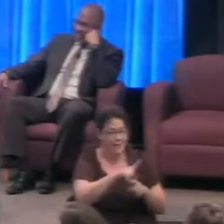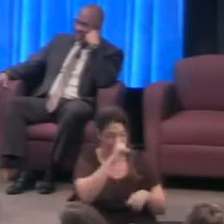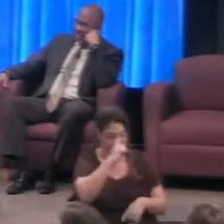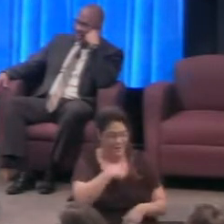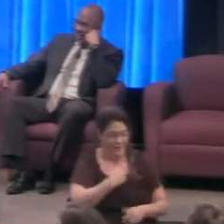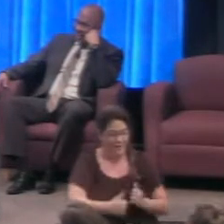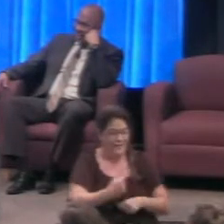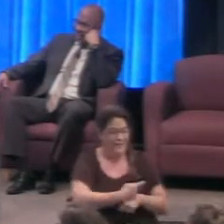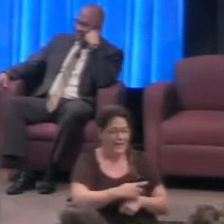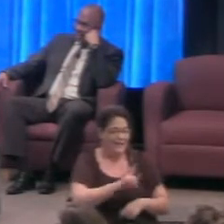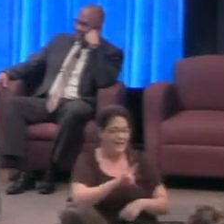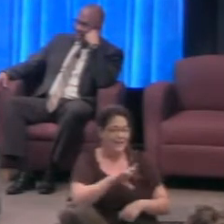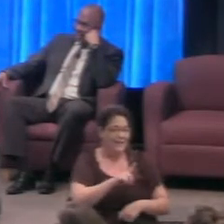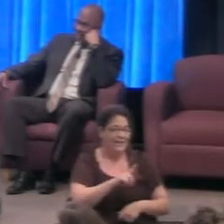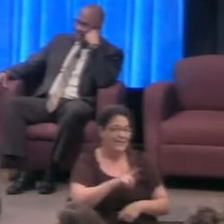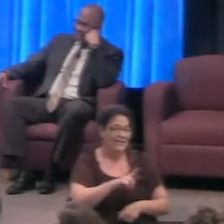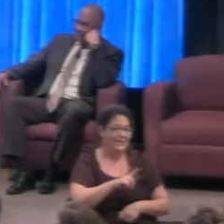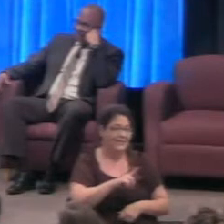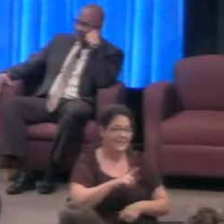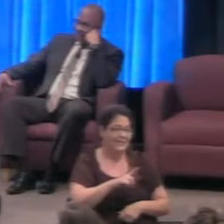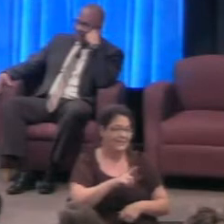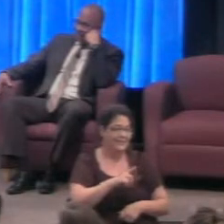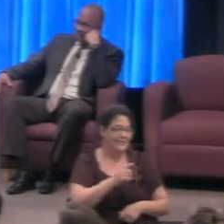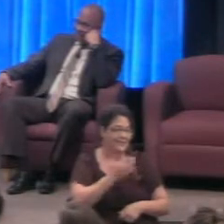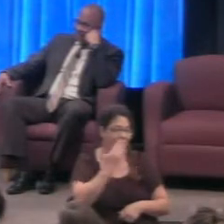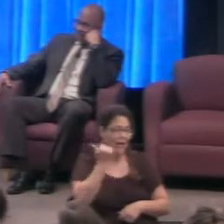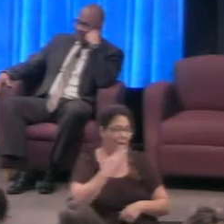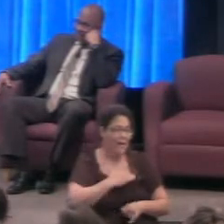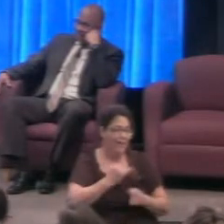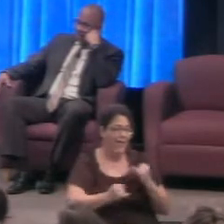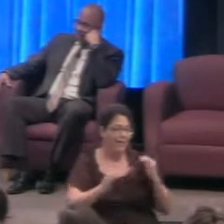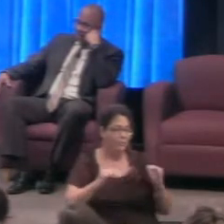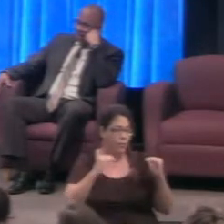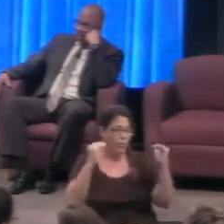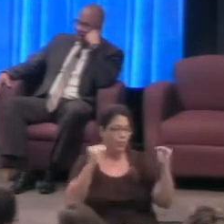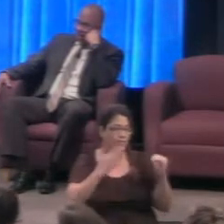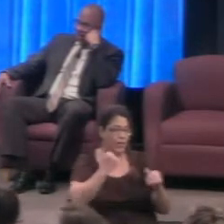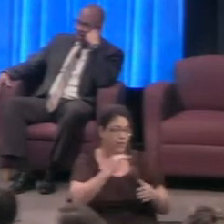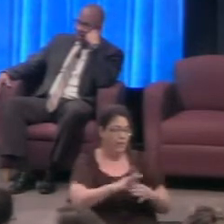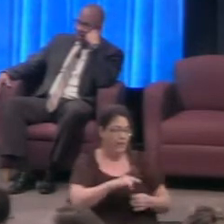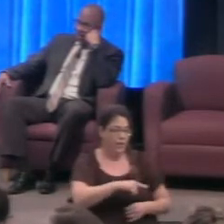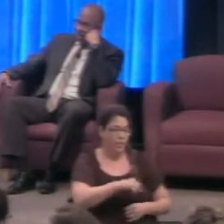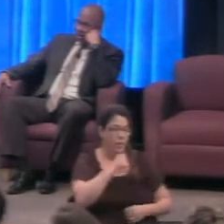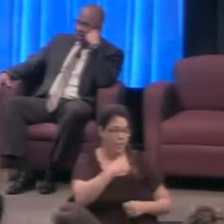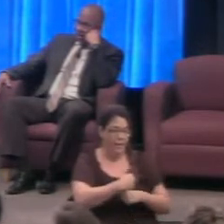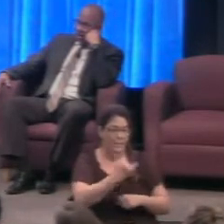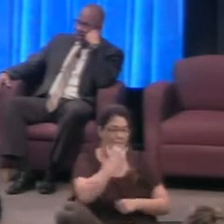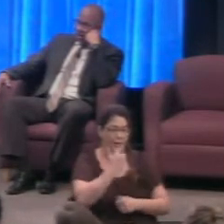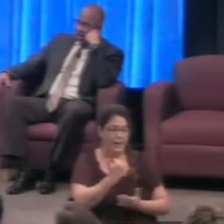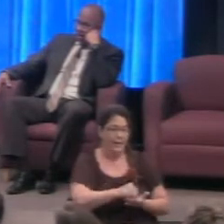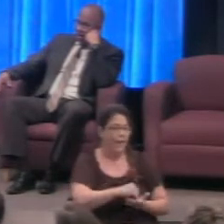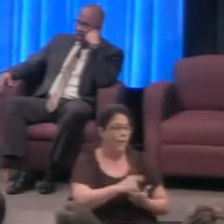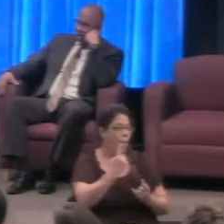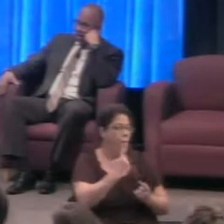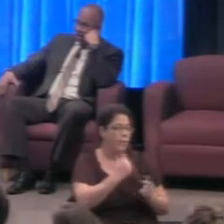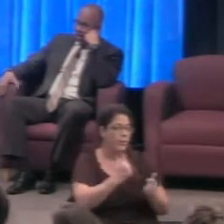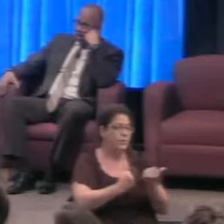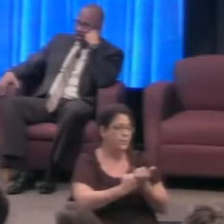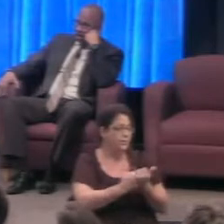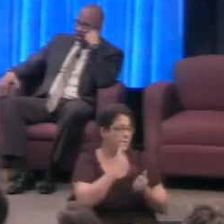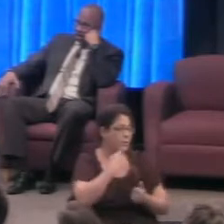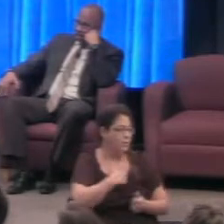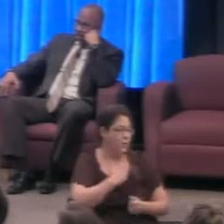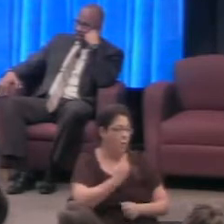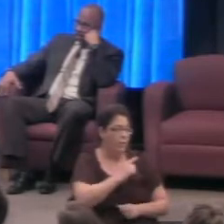I forgot to recognize David at my last promotion. I'm not going to make that mistake today. You've been wonderful. You've been there all the time.